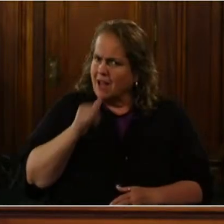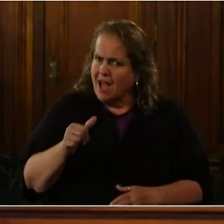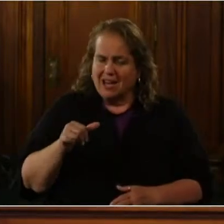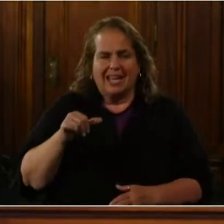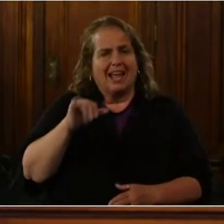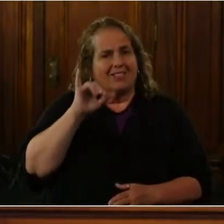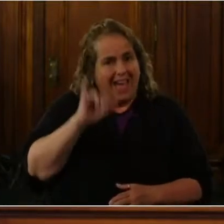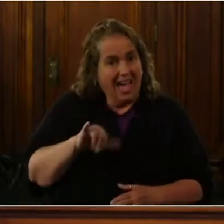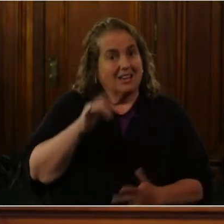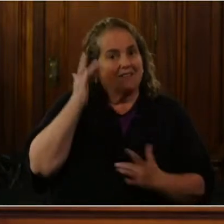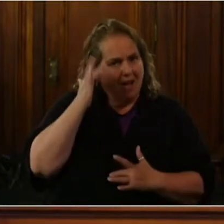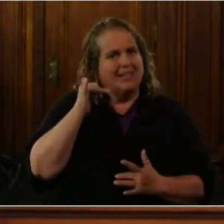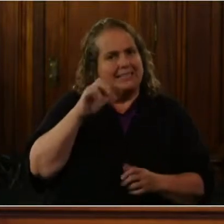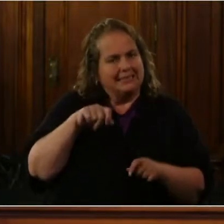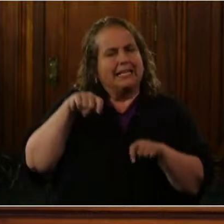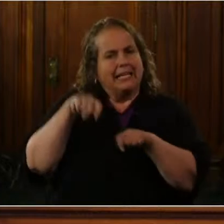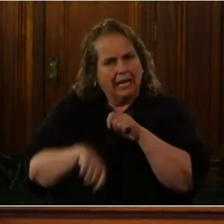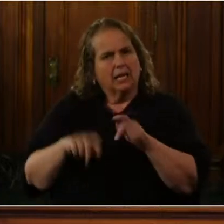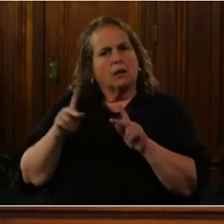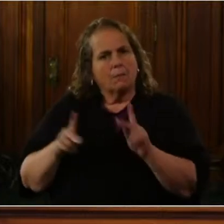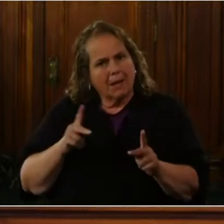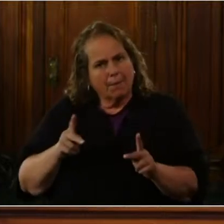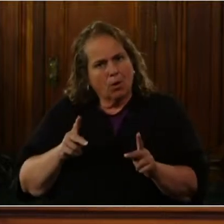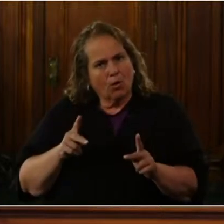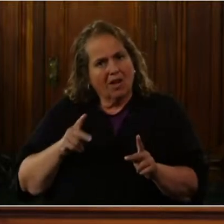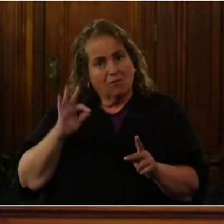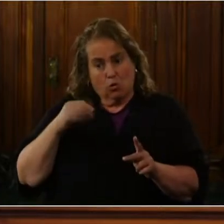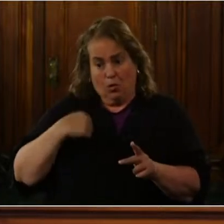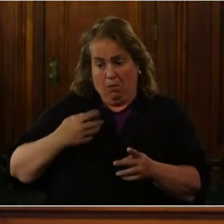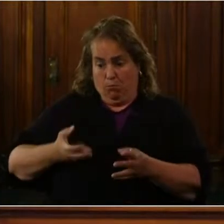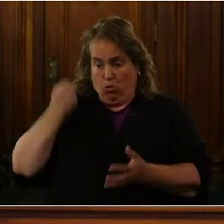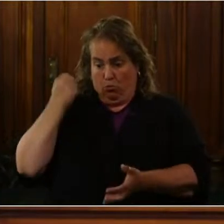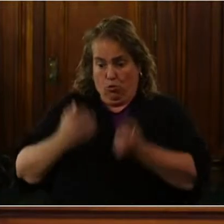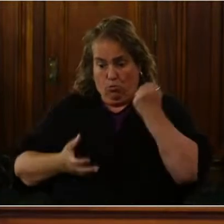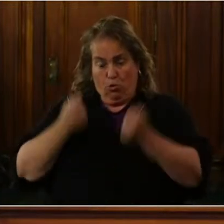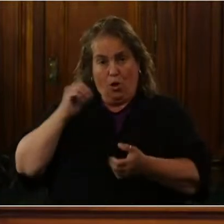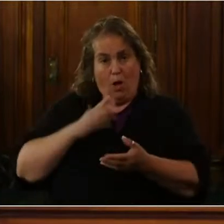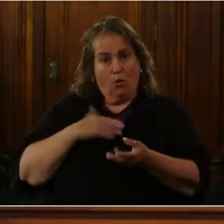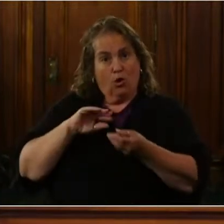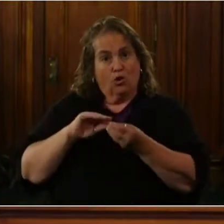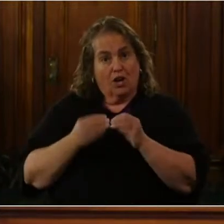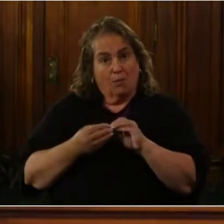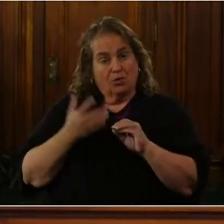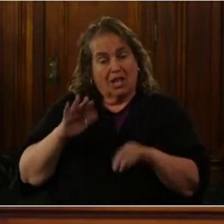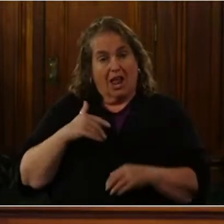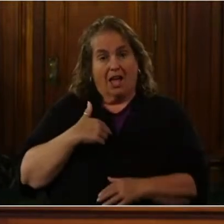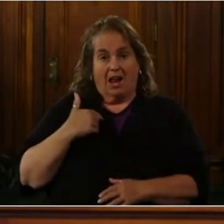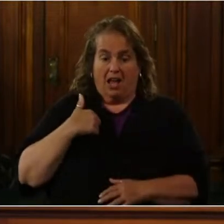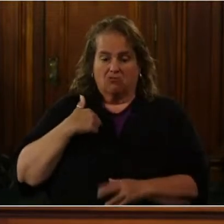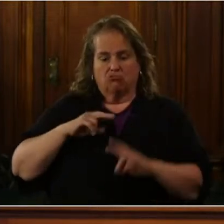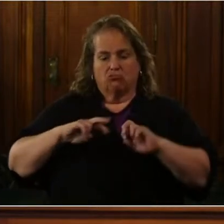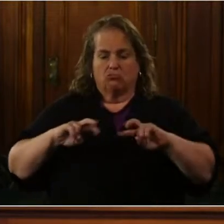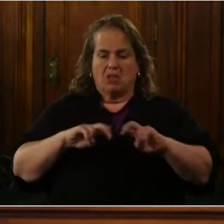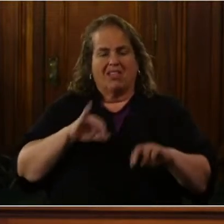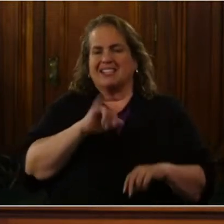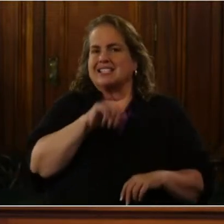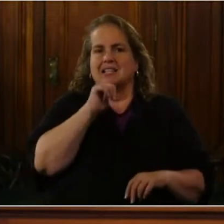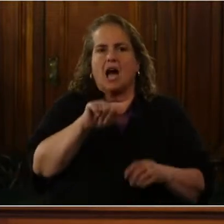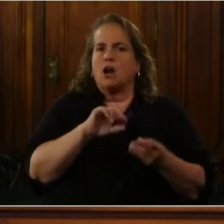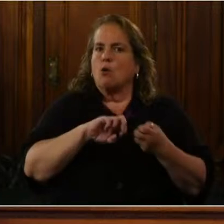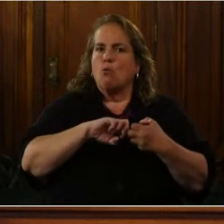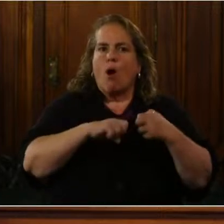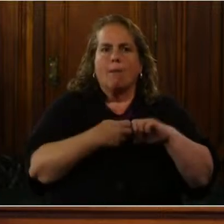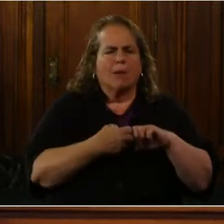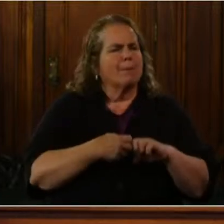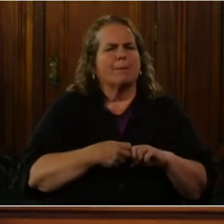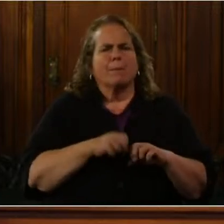we don't take it seriously, and if we pull out our numbers in different ways that let us rationalize that it's not a problem, then we don't do